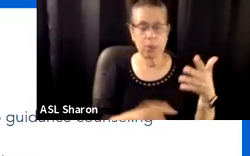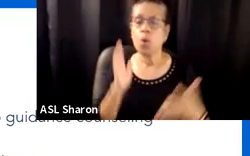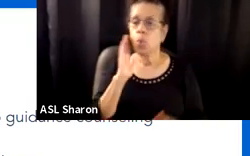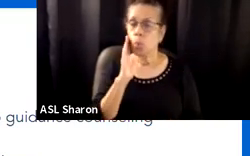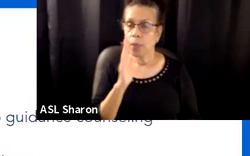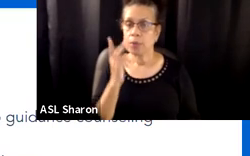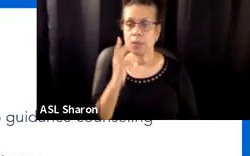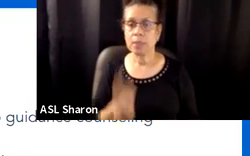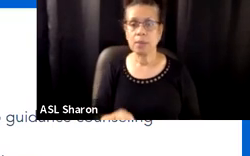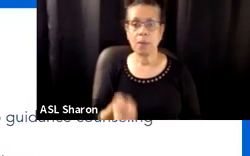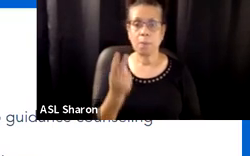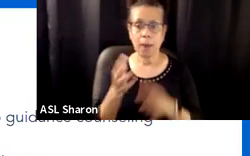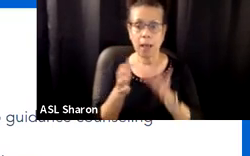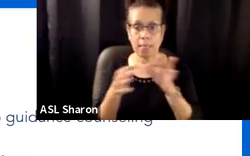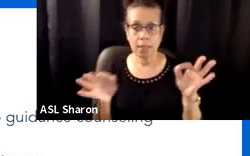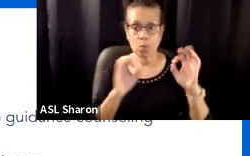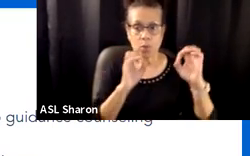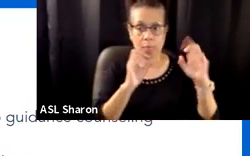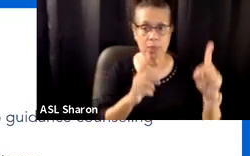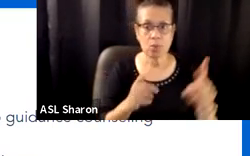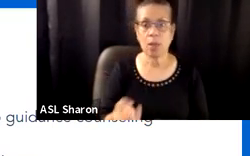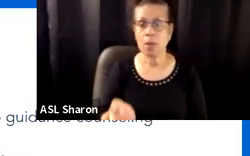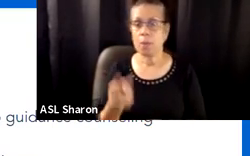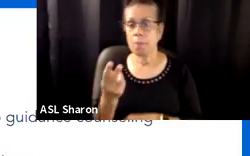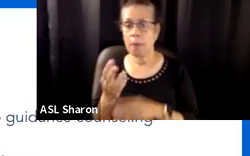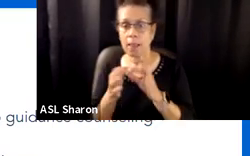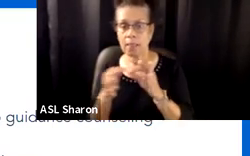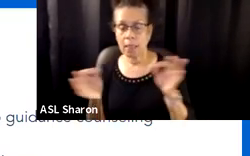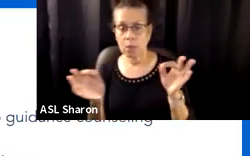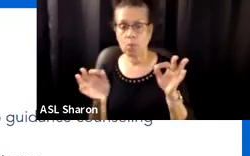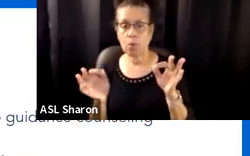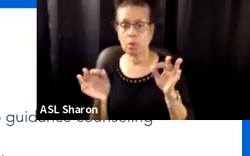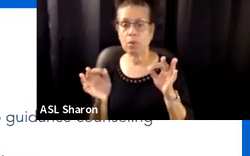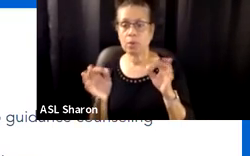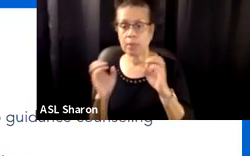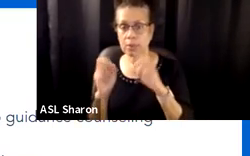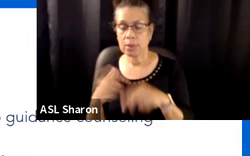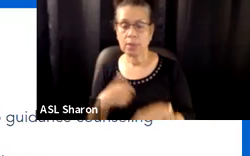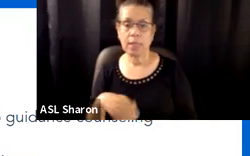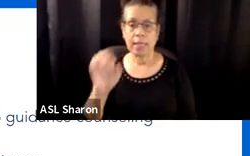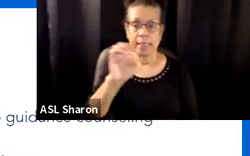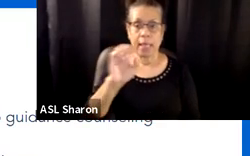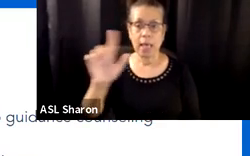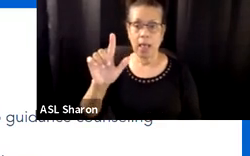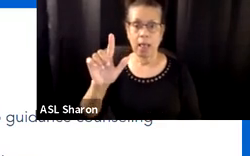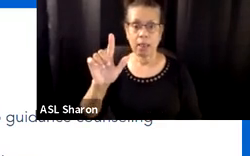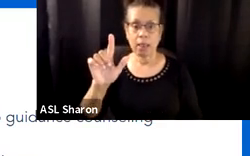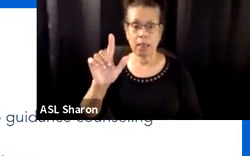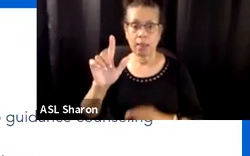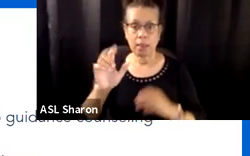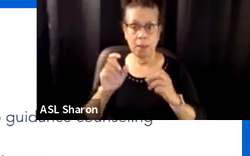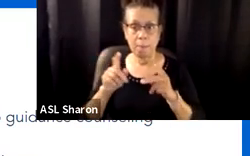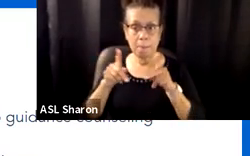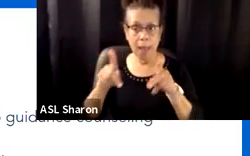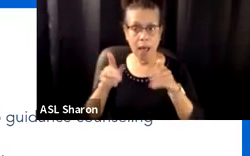bilingual education and bilingual investments um by literacy and our el path forward planning that we are trying to